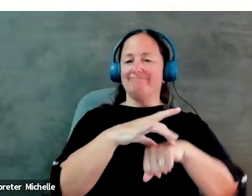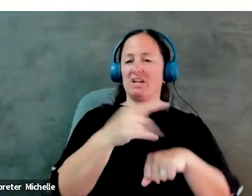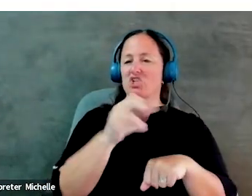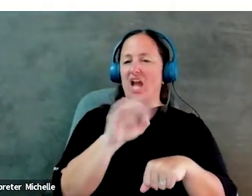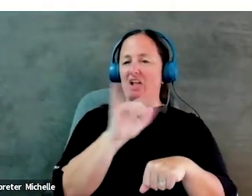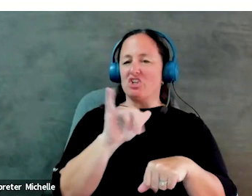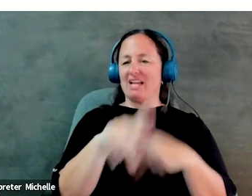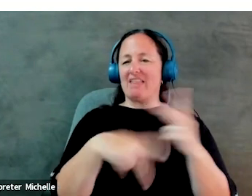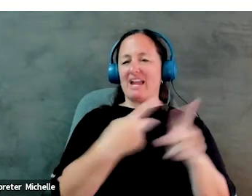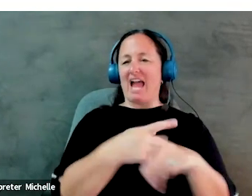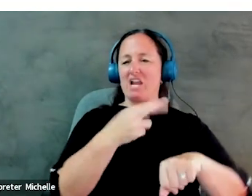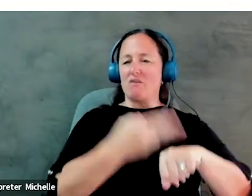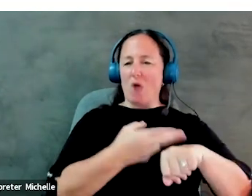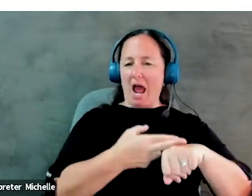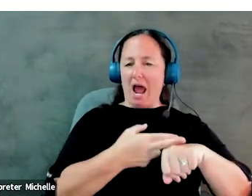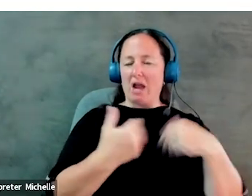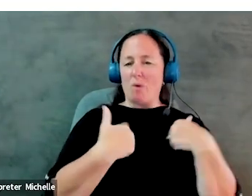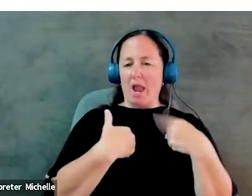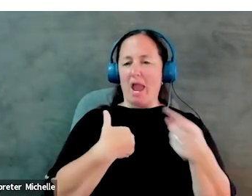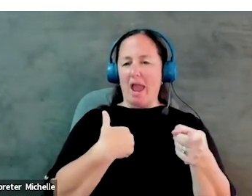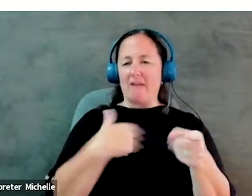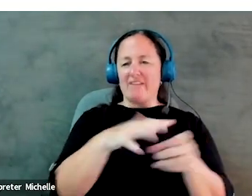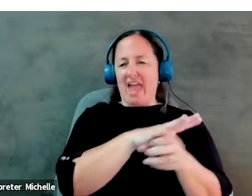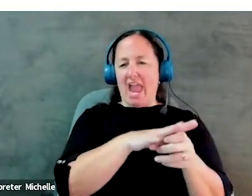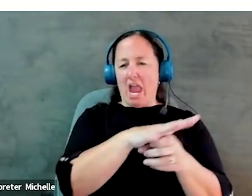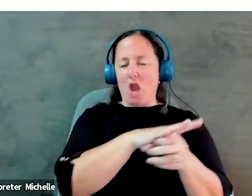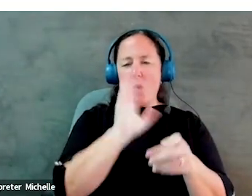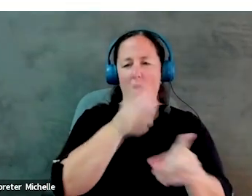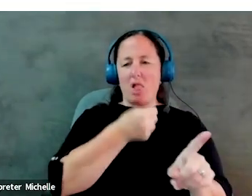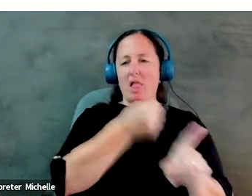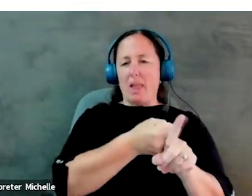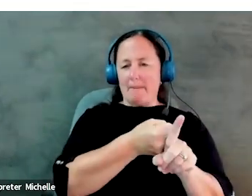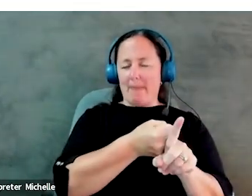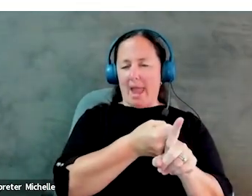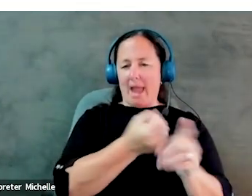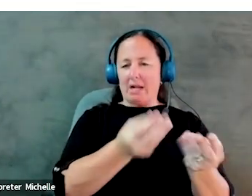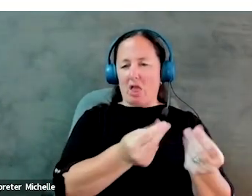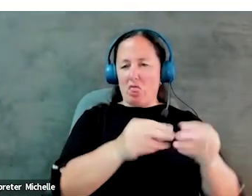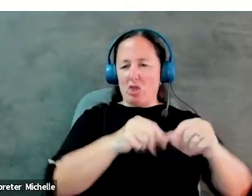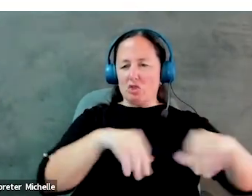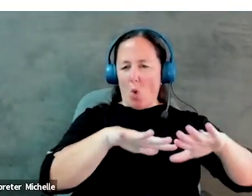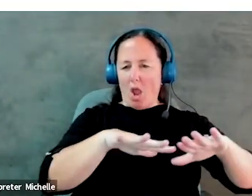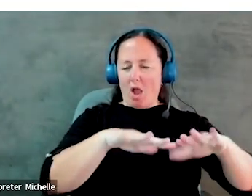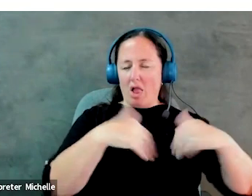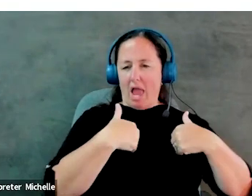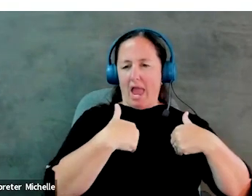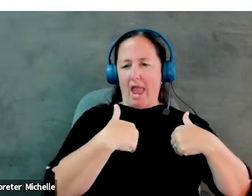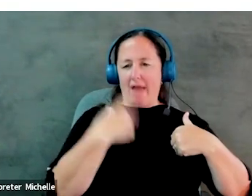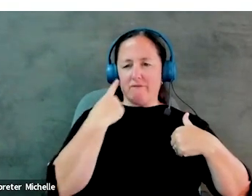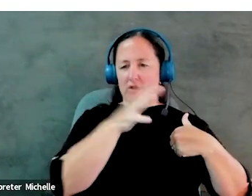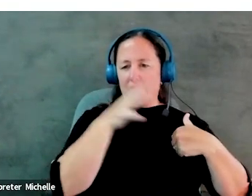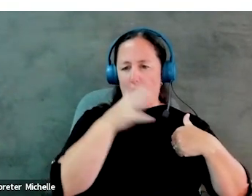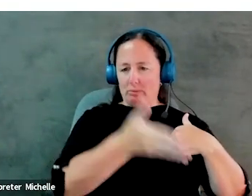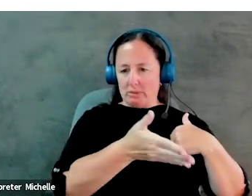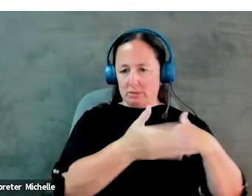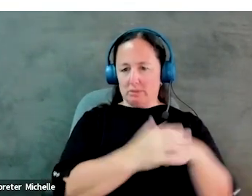the type of rock that we have in the area that's going to impact a lot the kind of soil that we have in